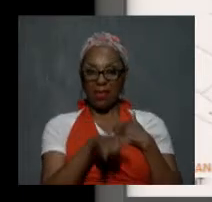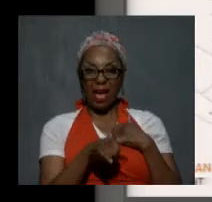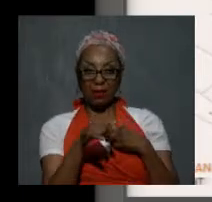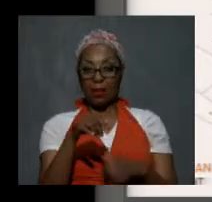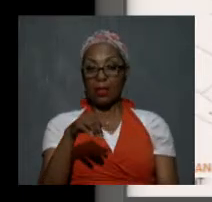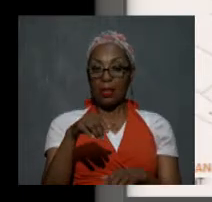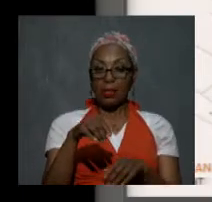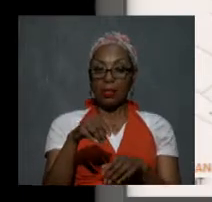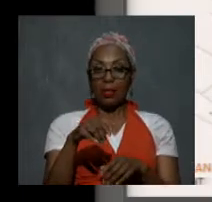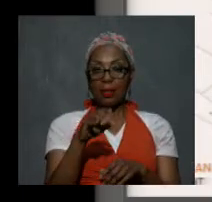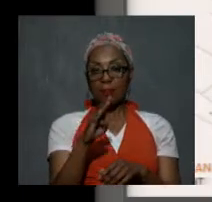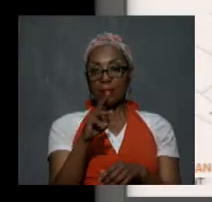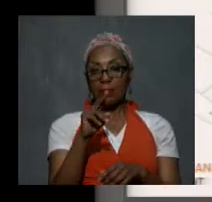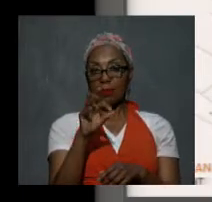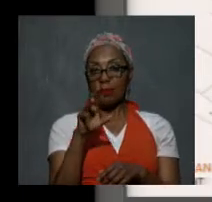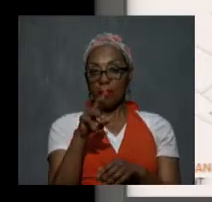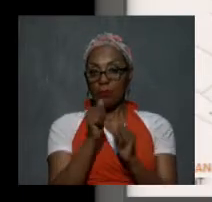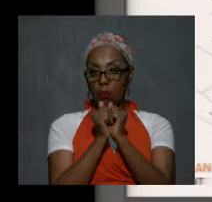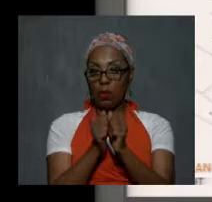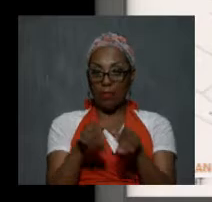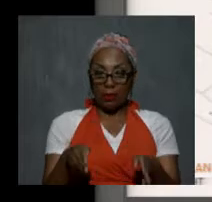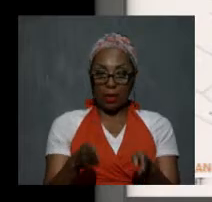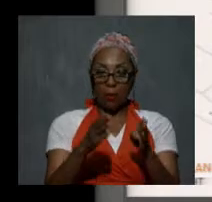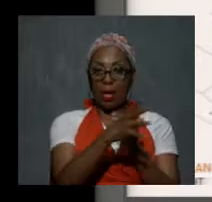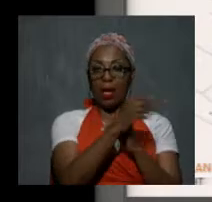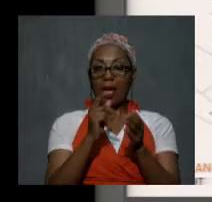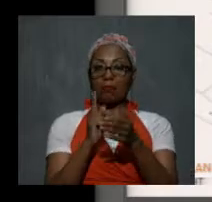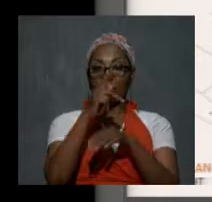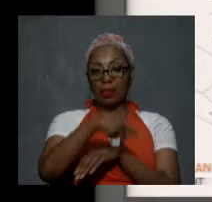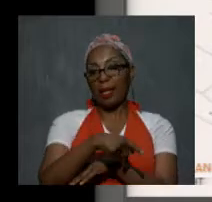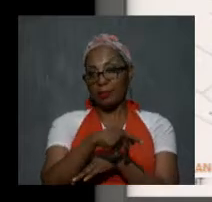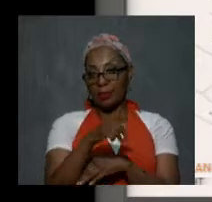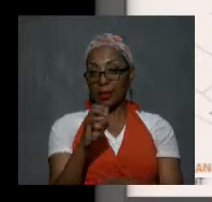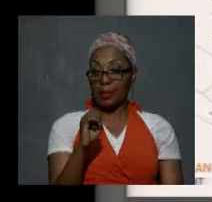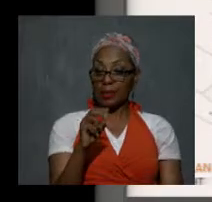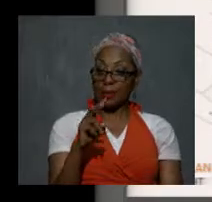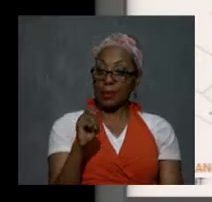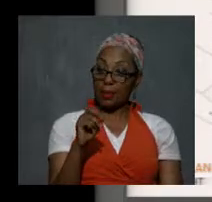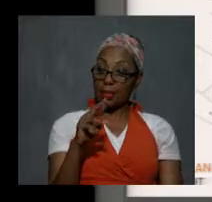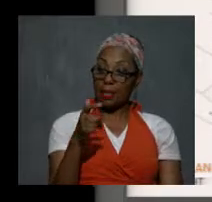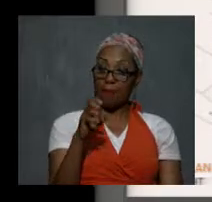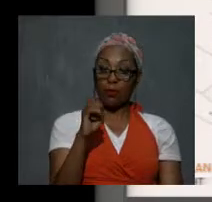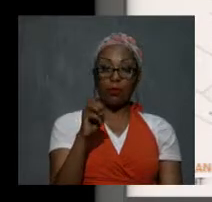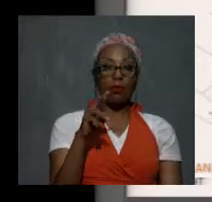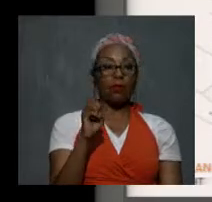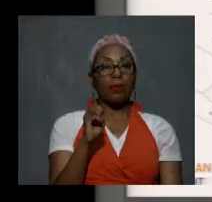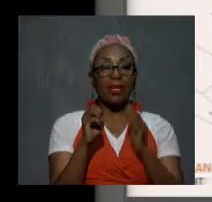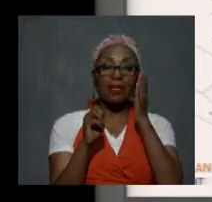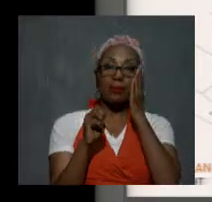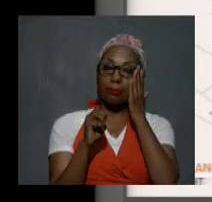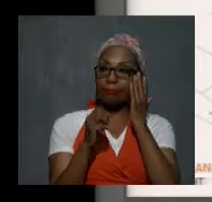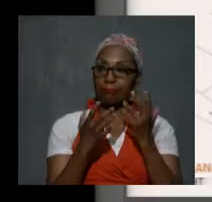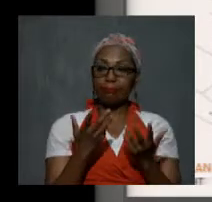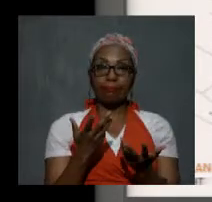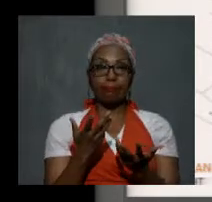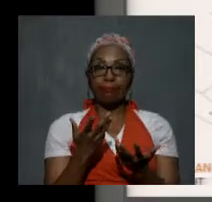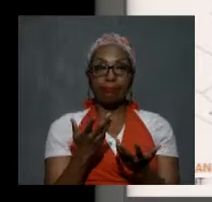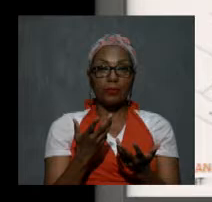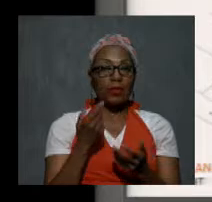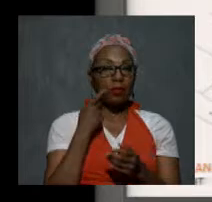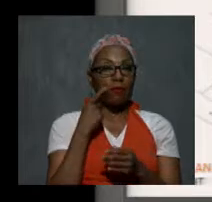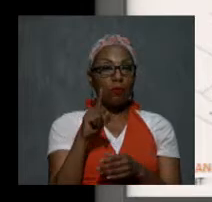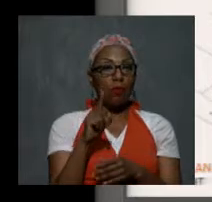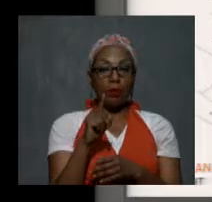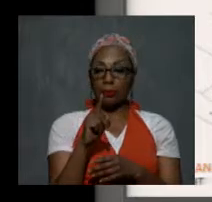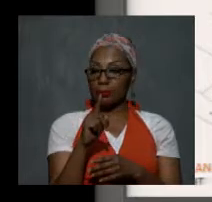with a sidewalk and plant an evergreen, something like large arborvitaes for an